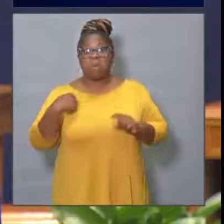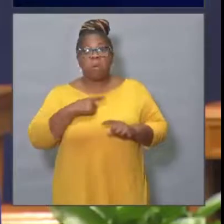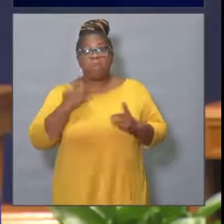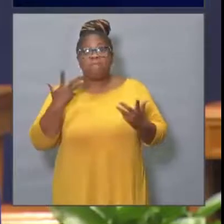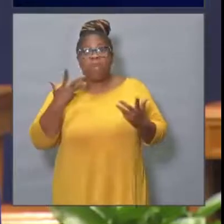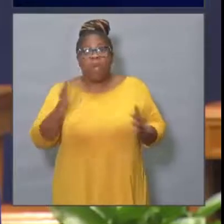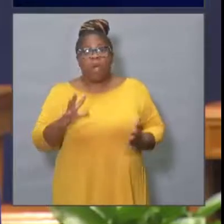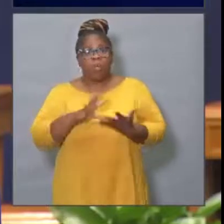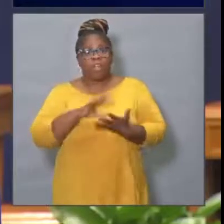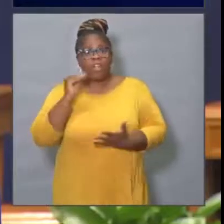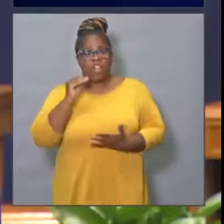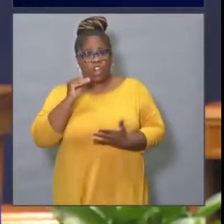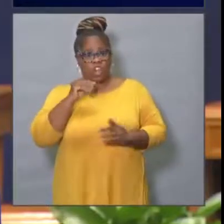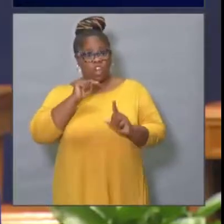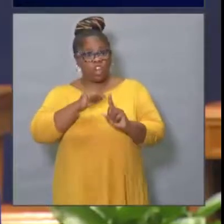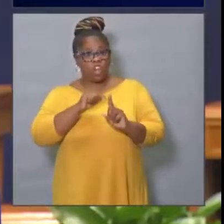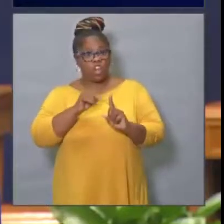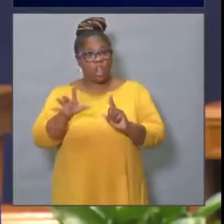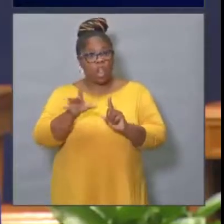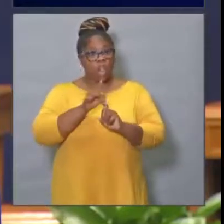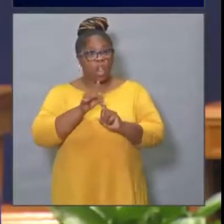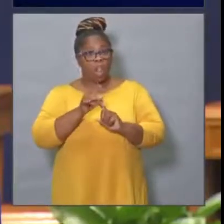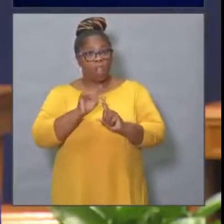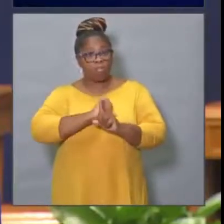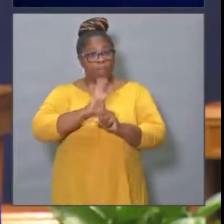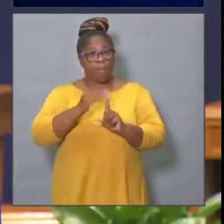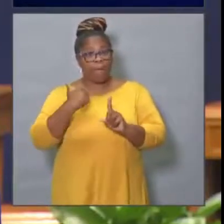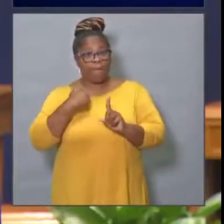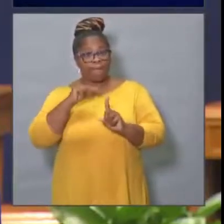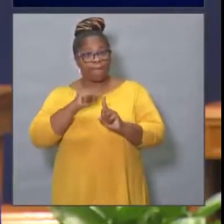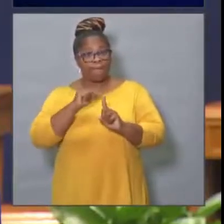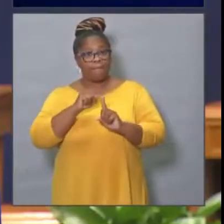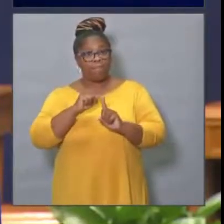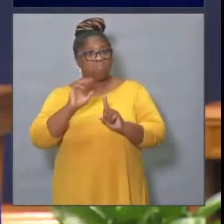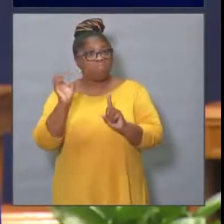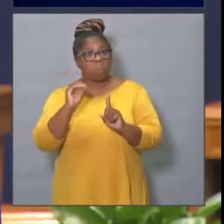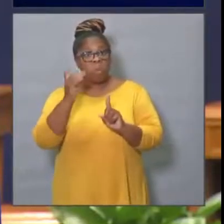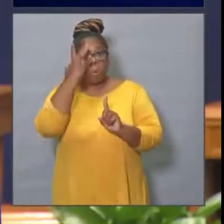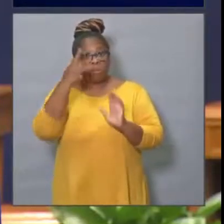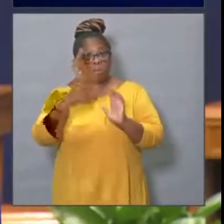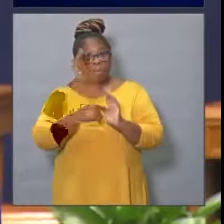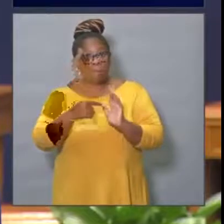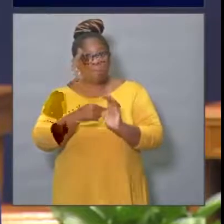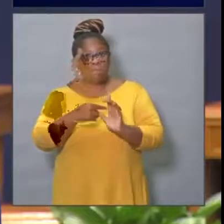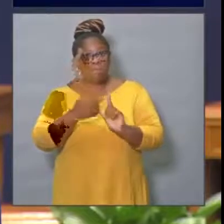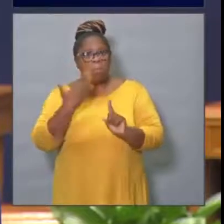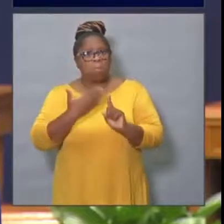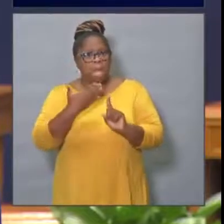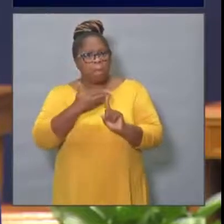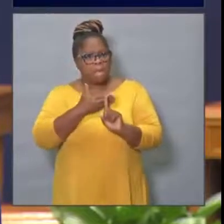is most infectious before they are symptomatic, and some spread the virus despite the fact that they never have symptoms. They